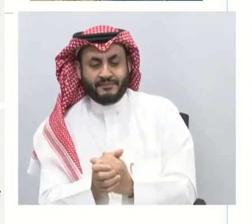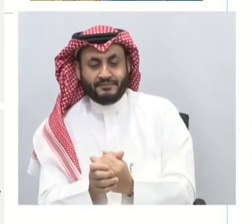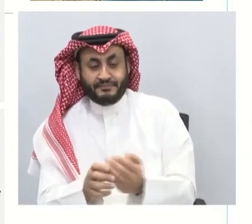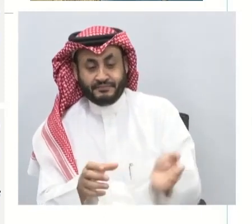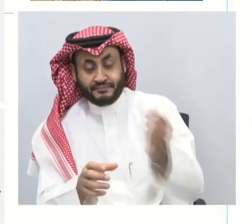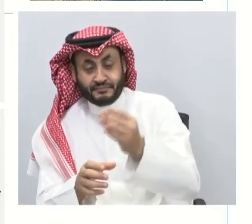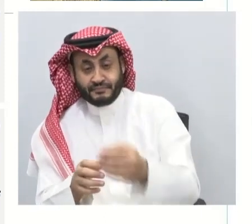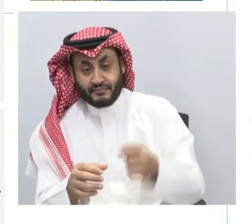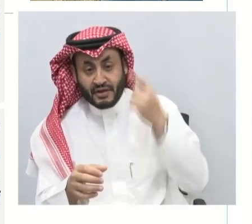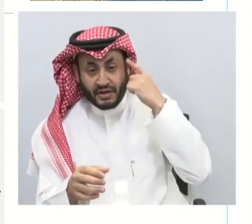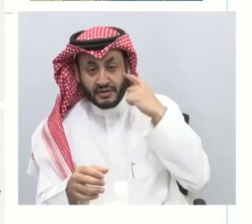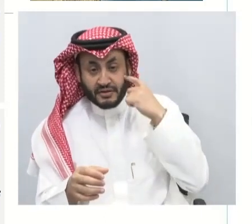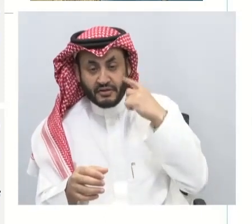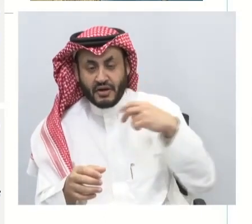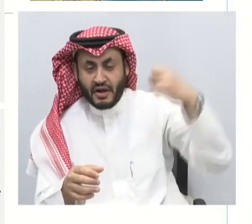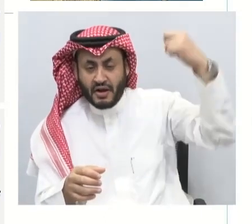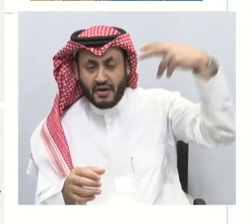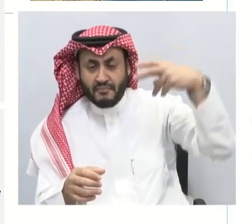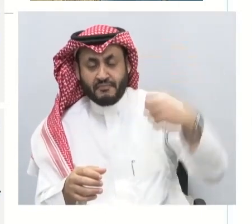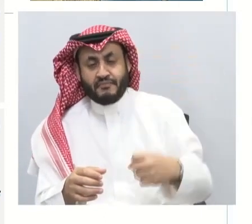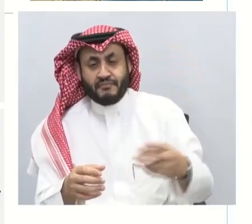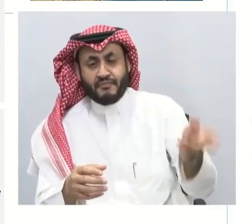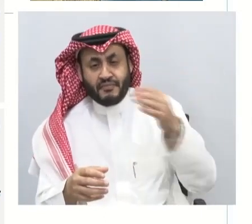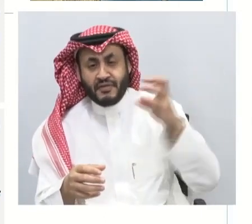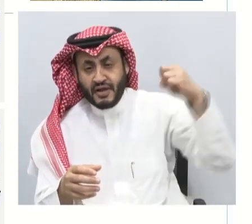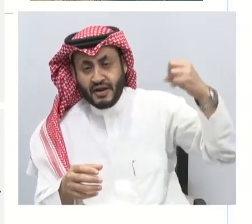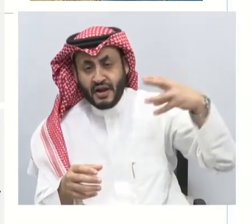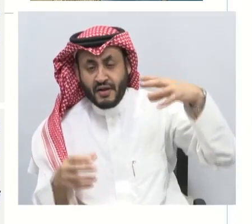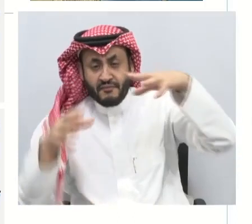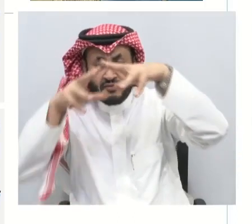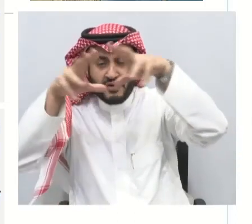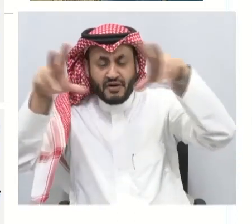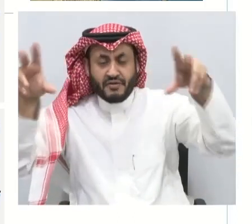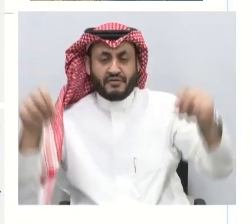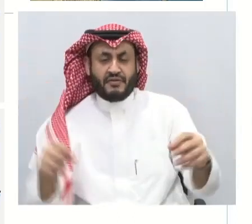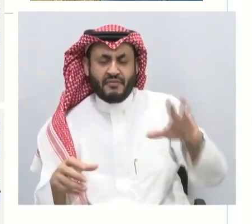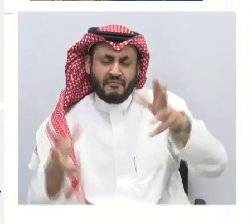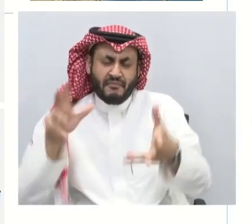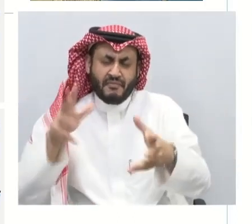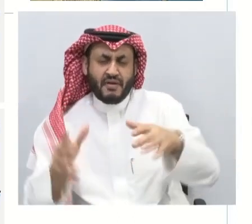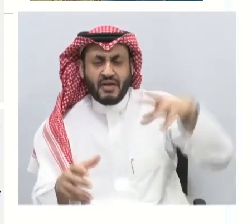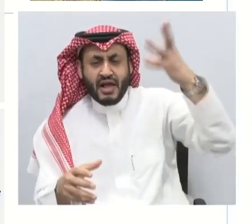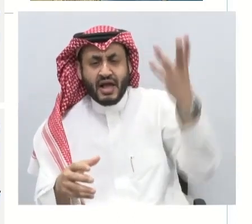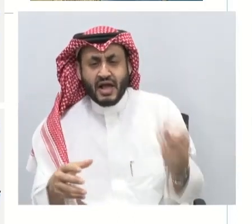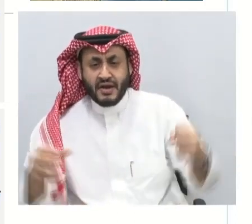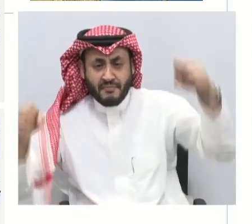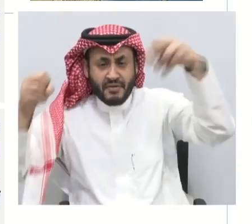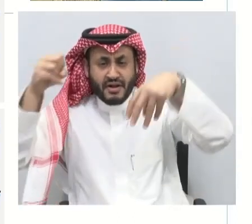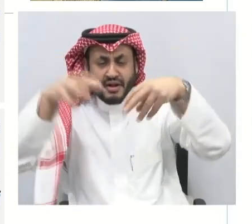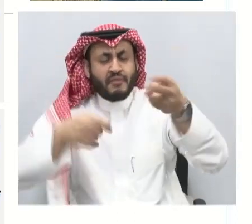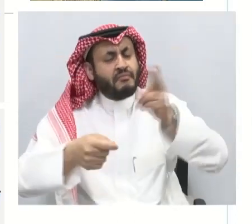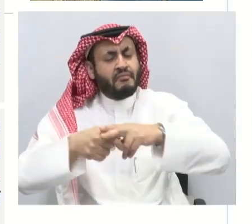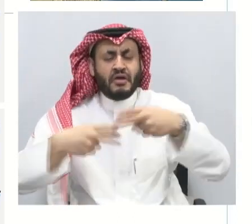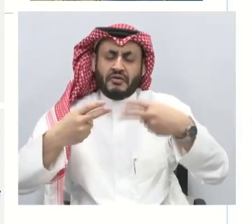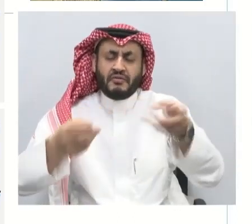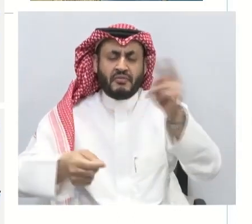The weather on Saturday will be nice in the morning and cloudy in the afternoon. It'll probably rain at night. These showers are quite